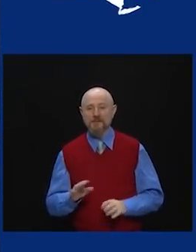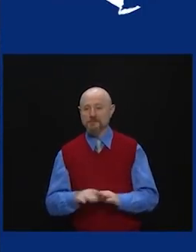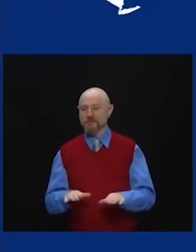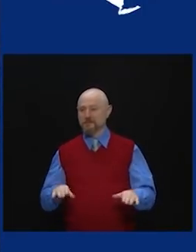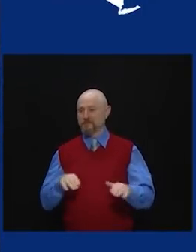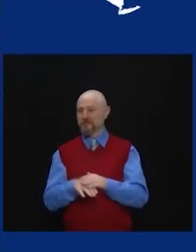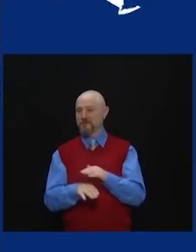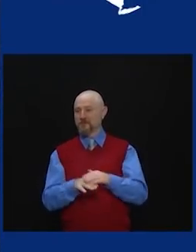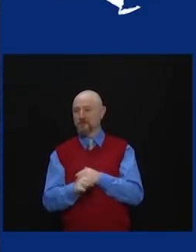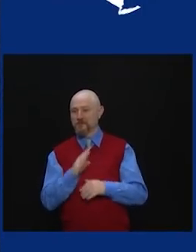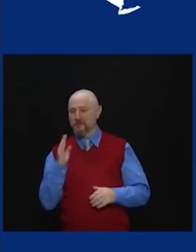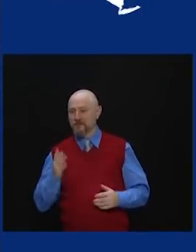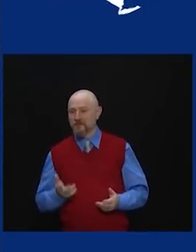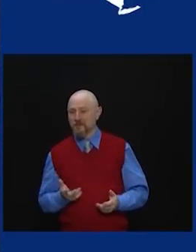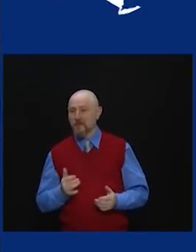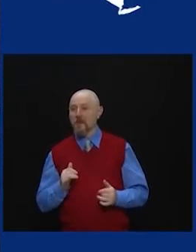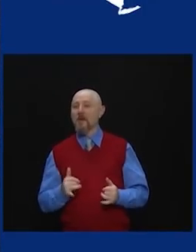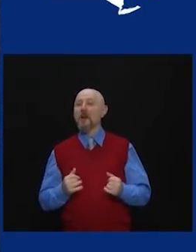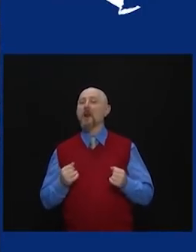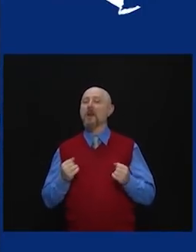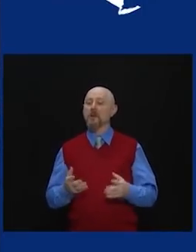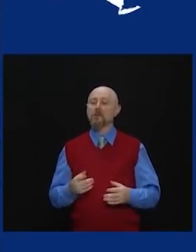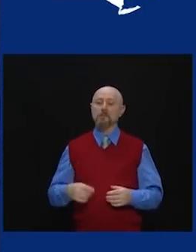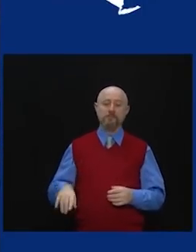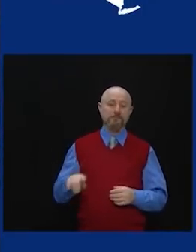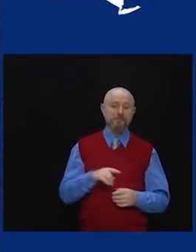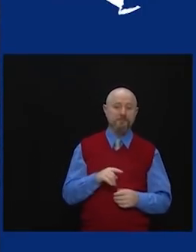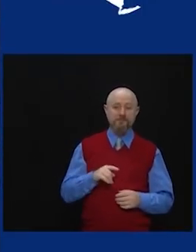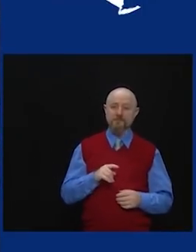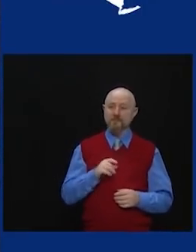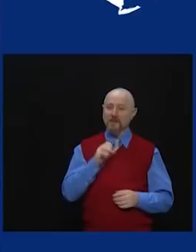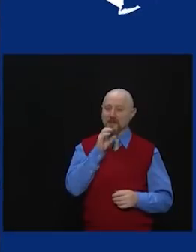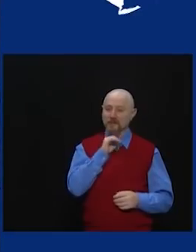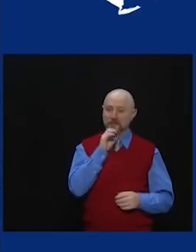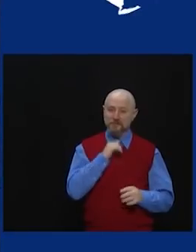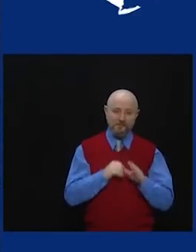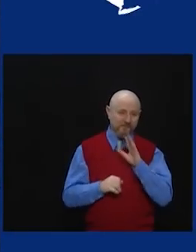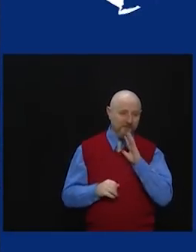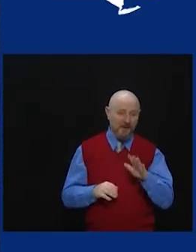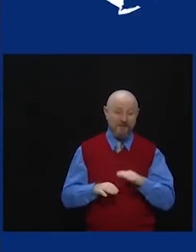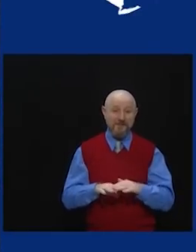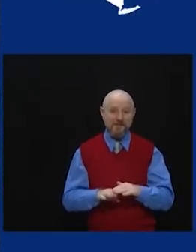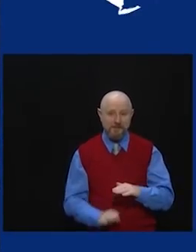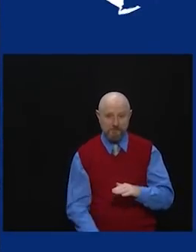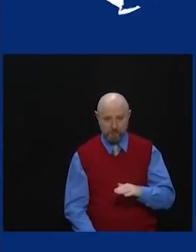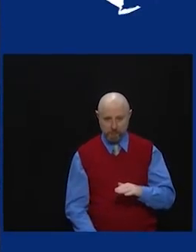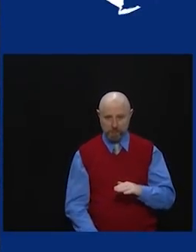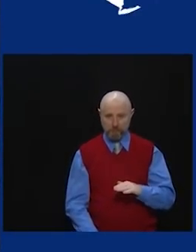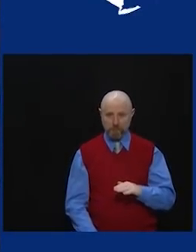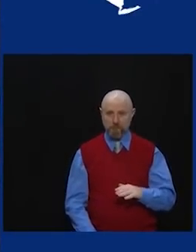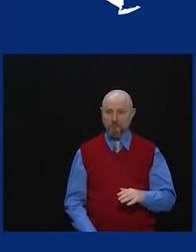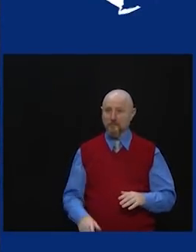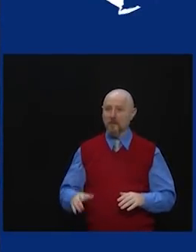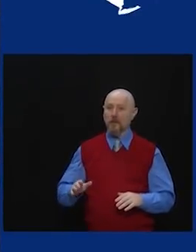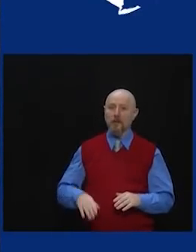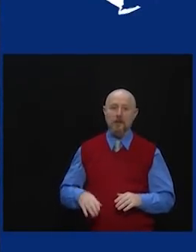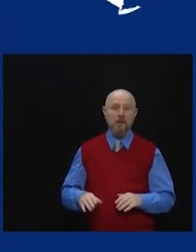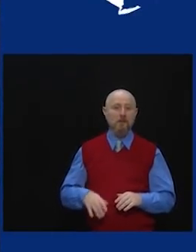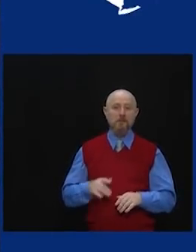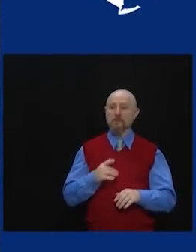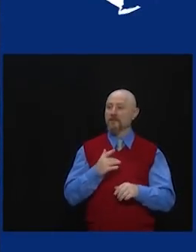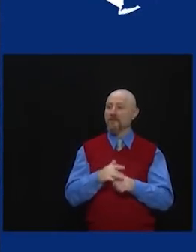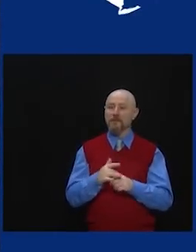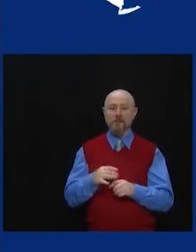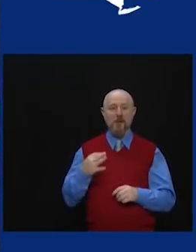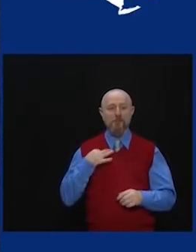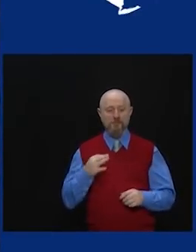And a large number of these are in children under 5. These are children who aren't eligible to be vaccinated, and that number